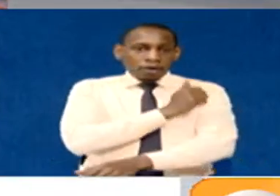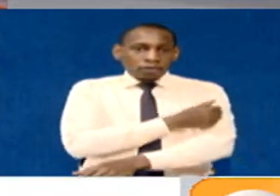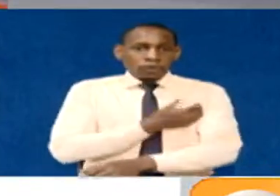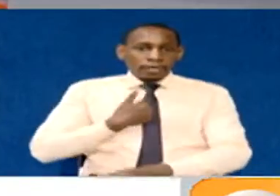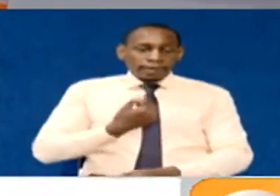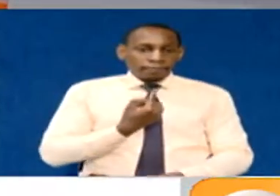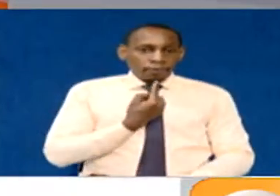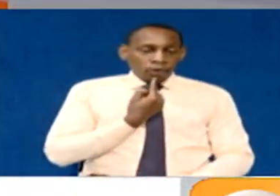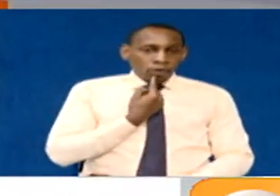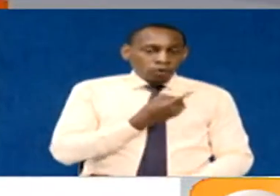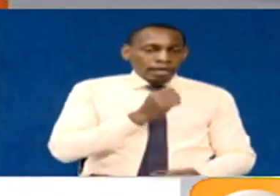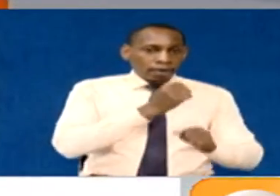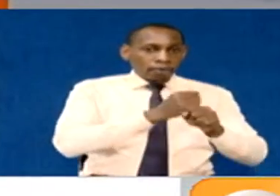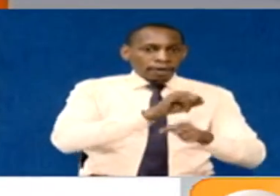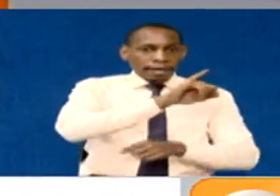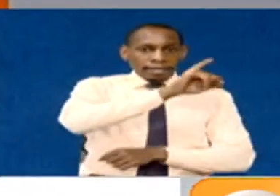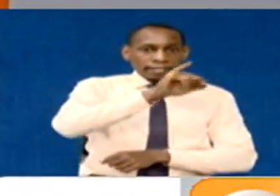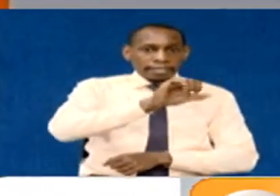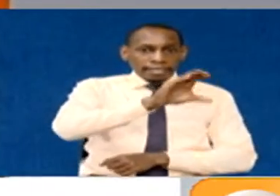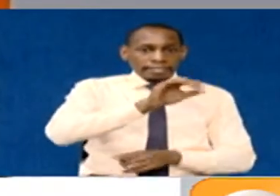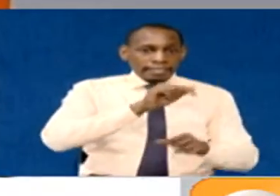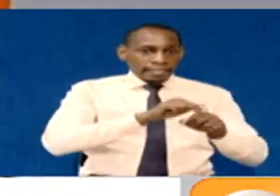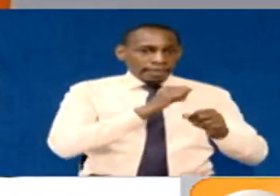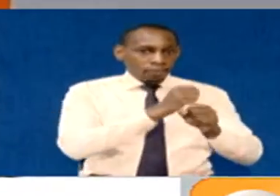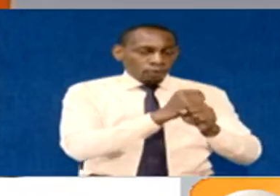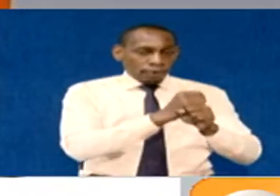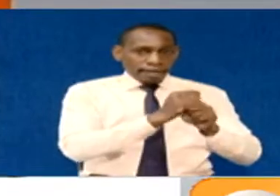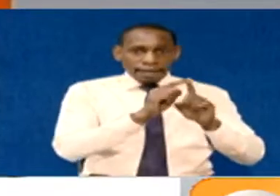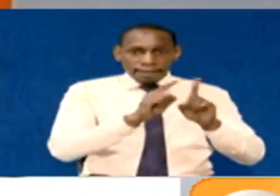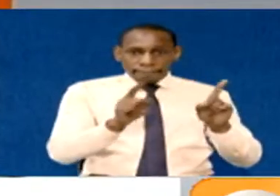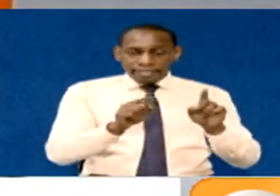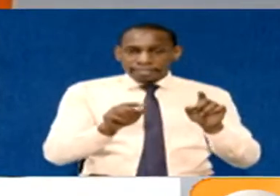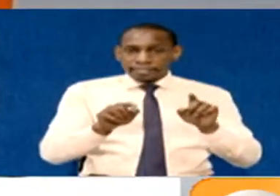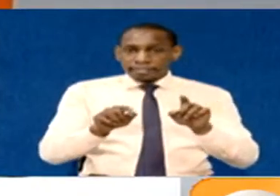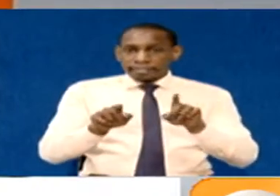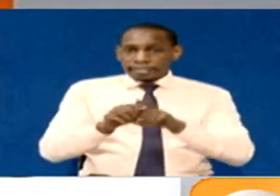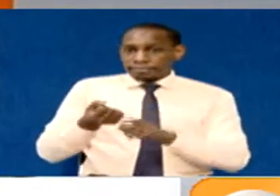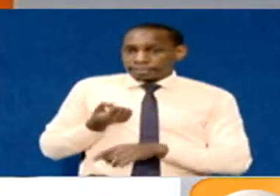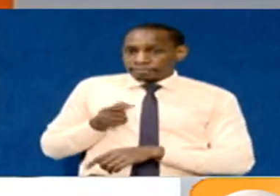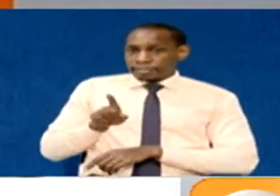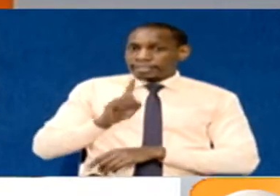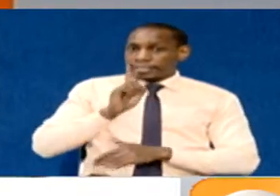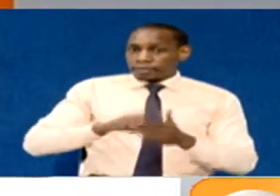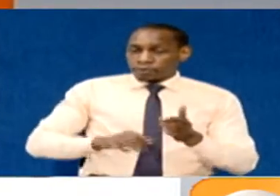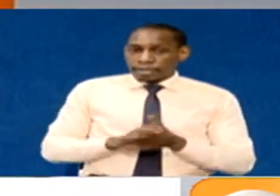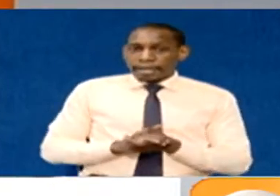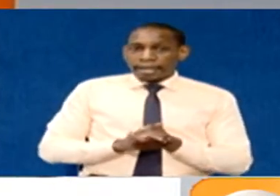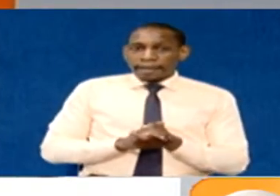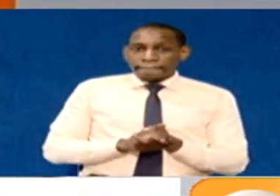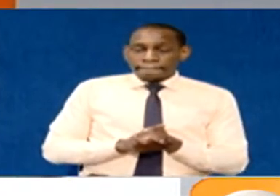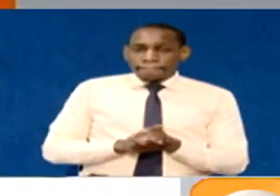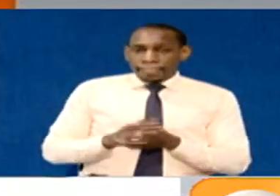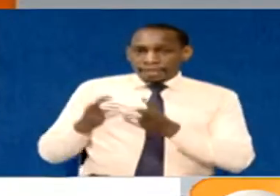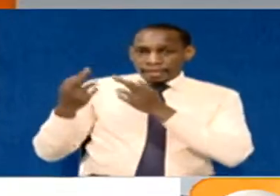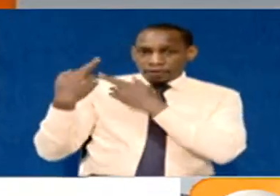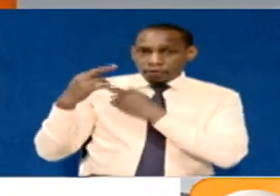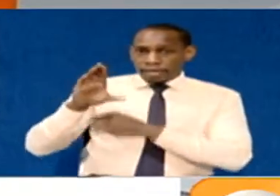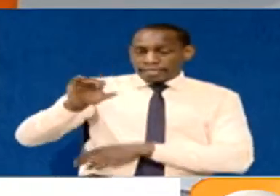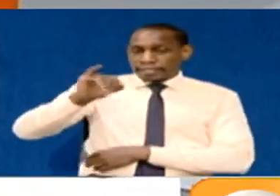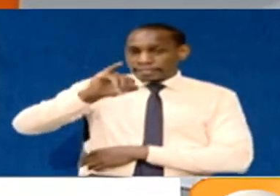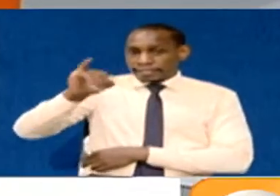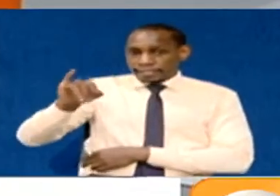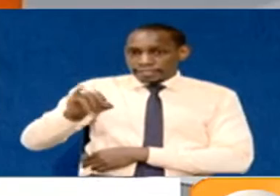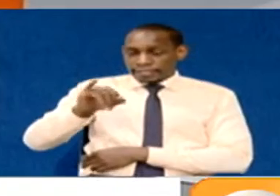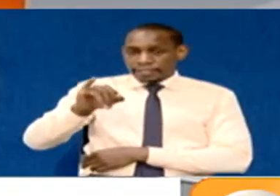of the JSC in the execution of their mandate. But then that she also did say, I believe in her role as Chief